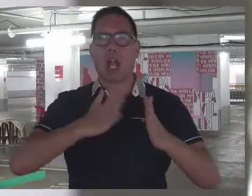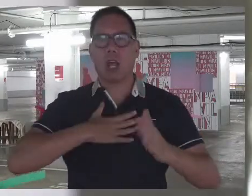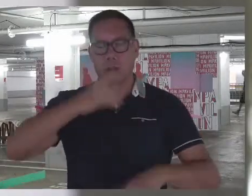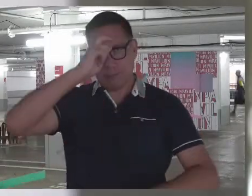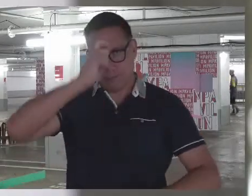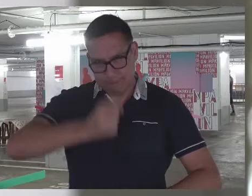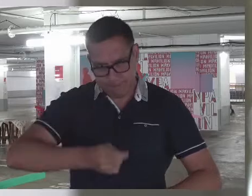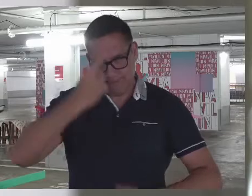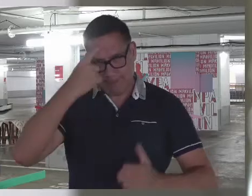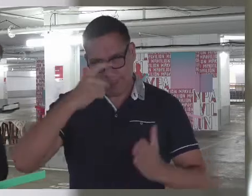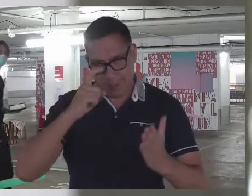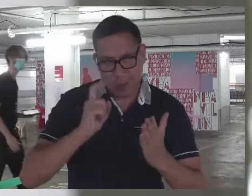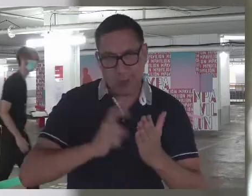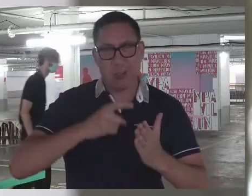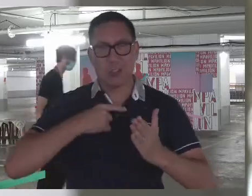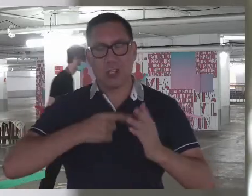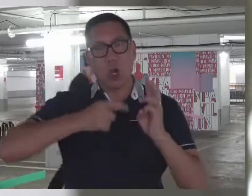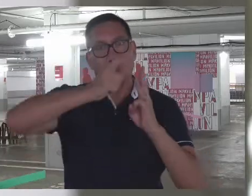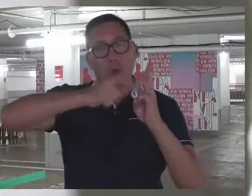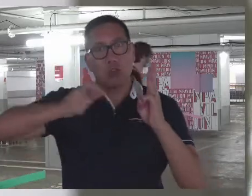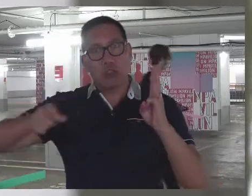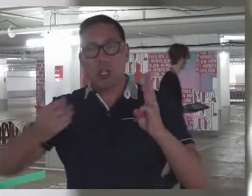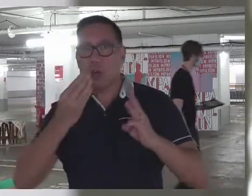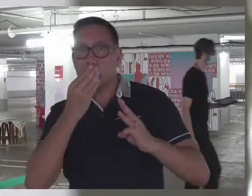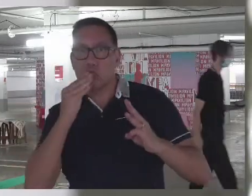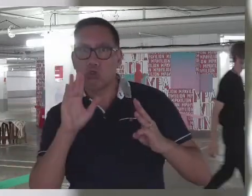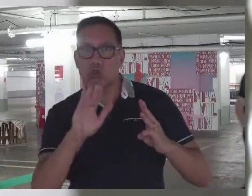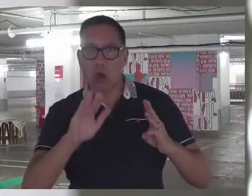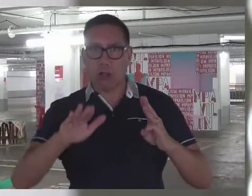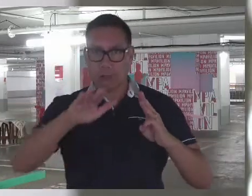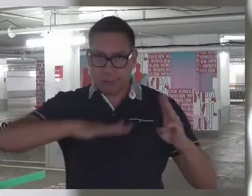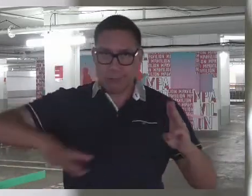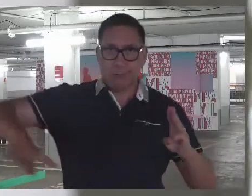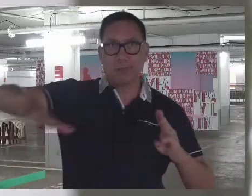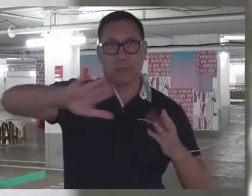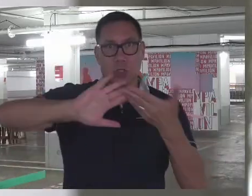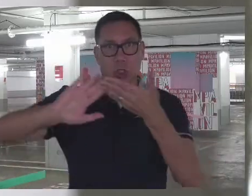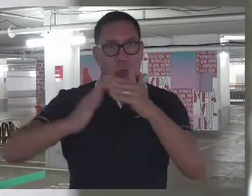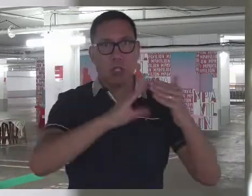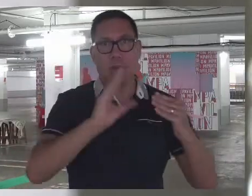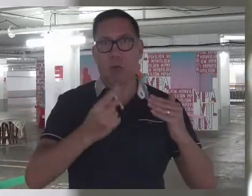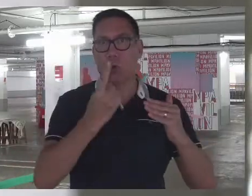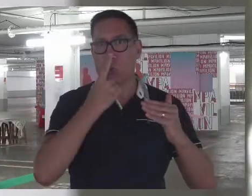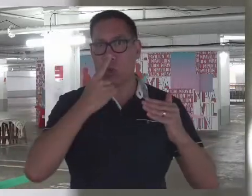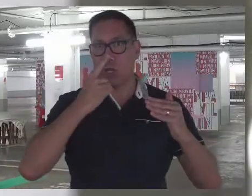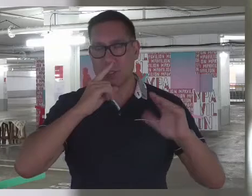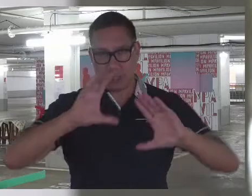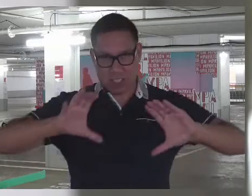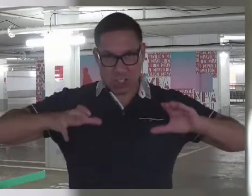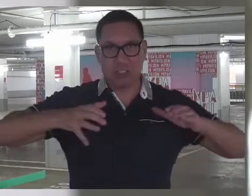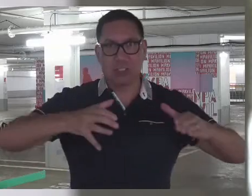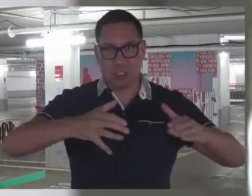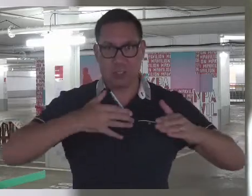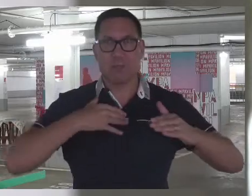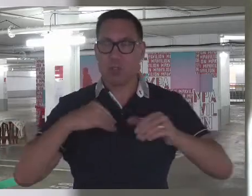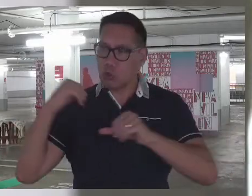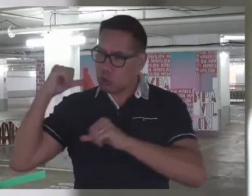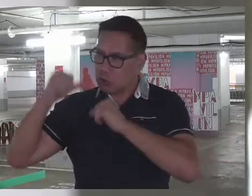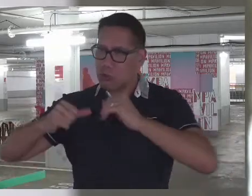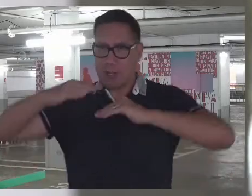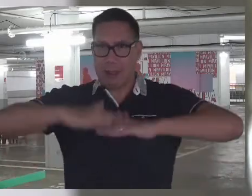the Wurundjeri and Boonwurrung peoples of the Great Kulin Nations as the traditional owners of the land on which we're meeting